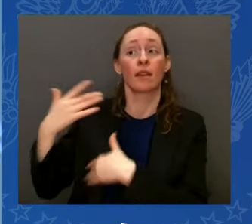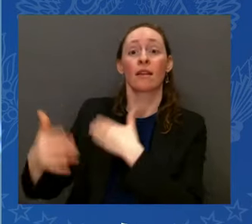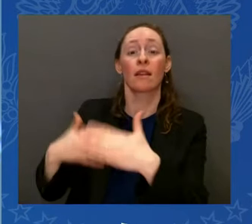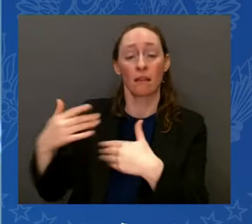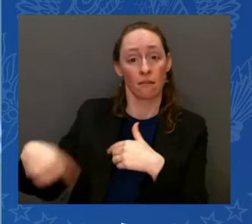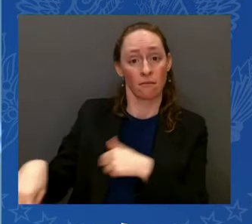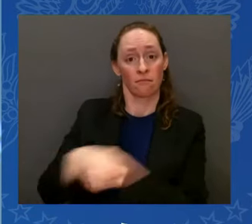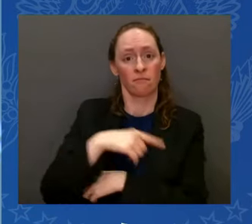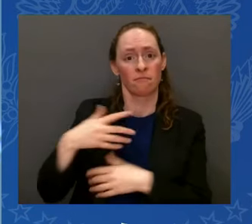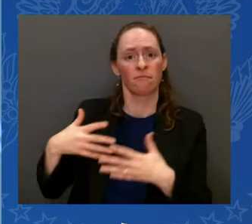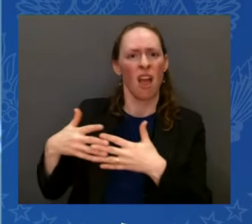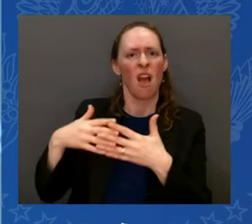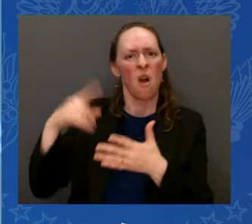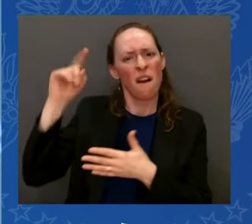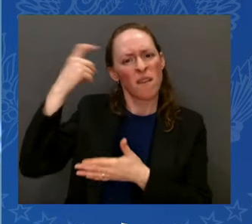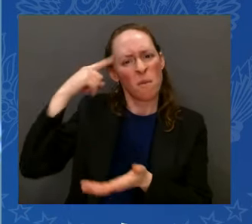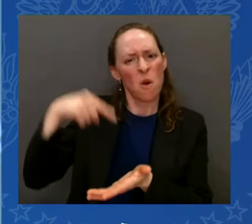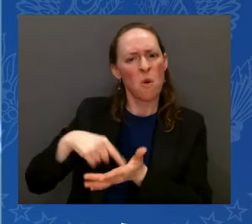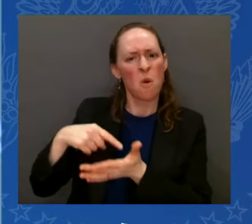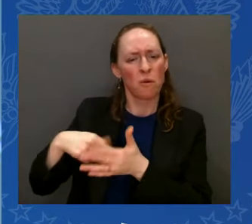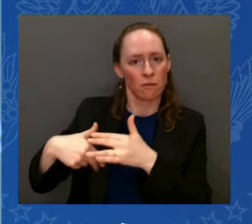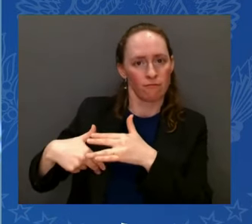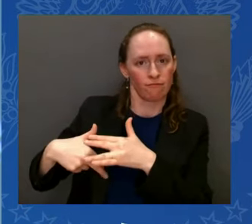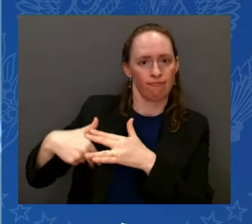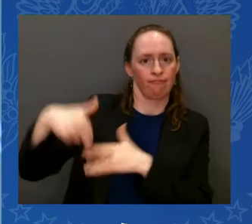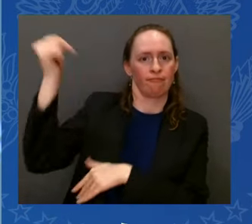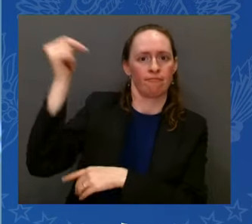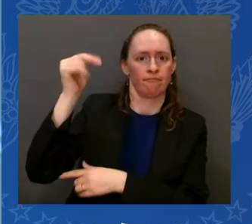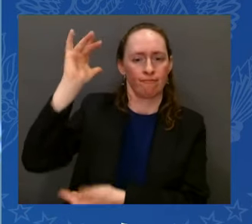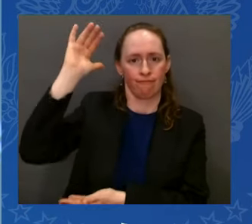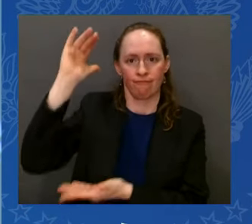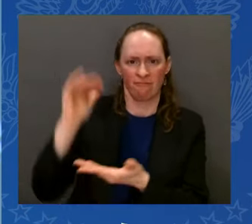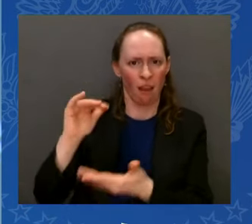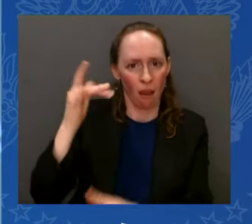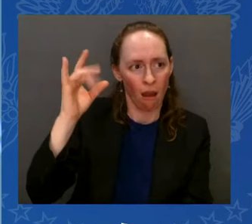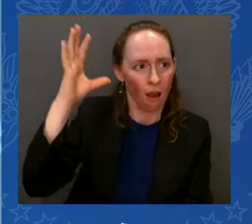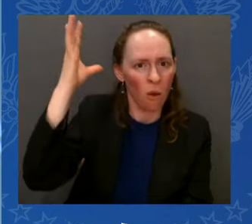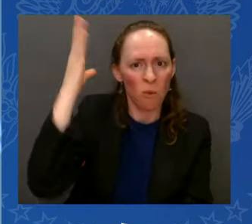the largest debt reduction in American history in my first 2 years in office.